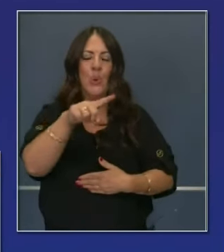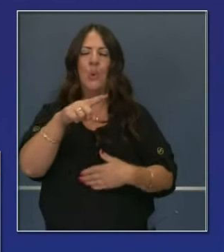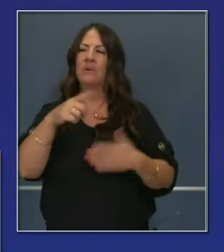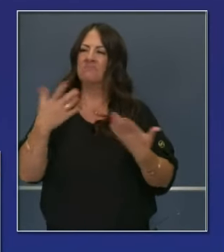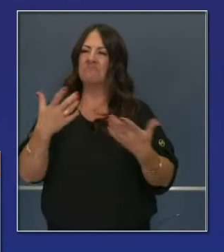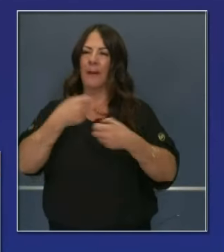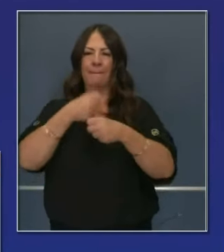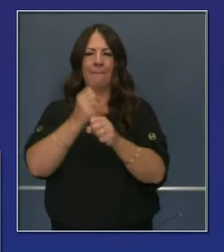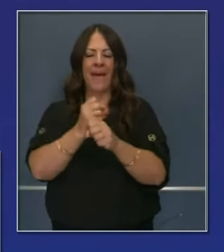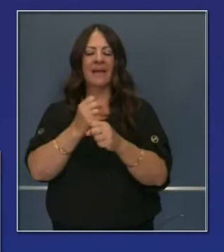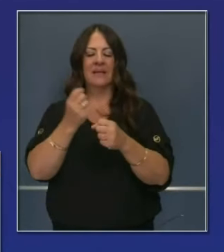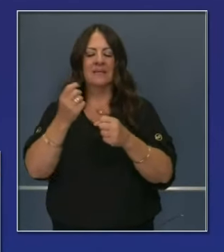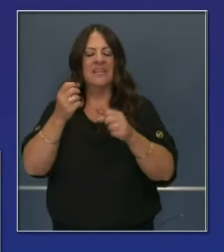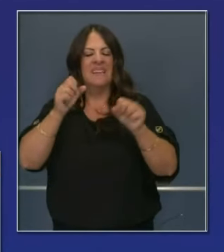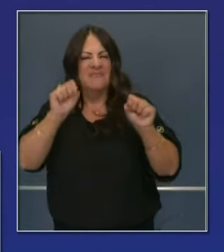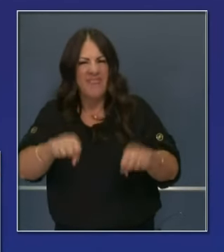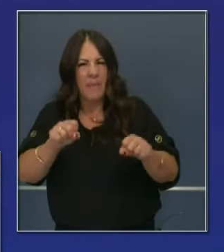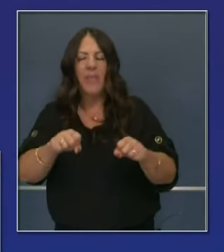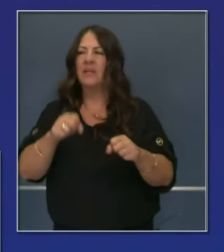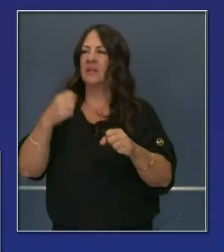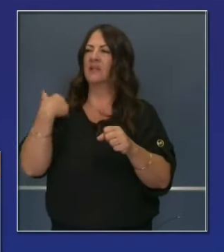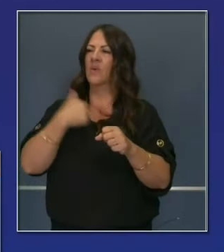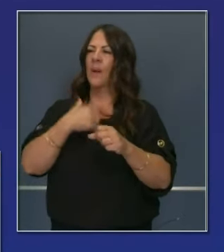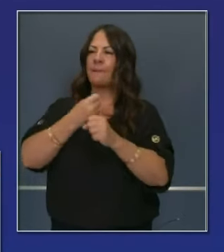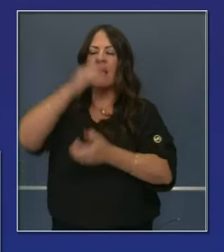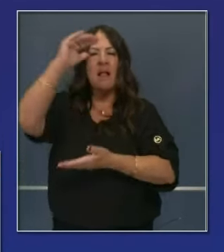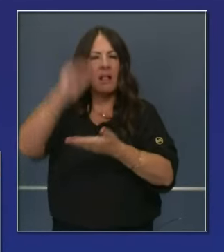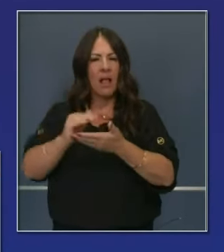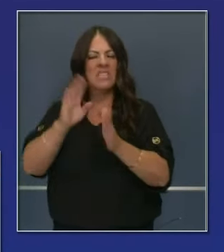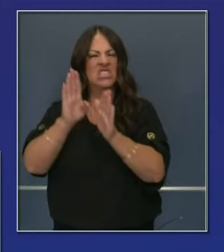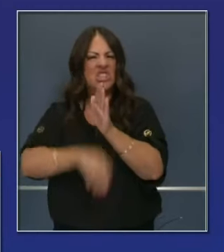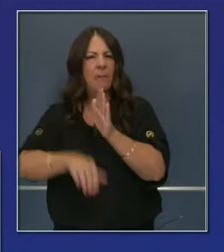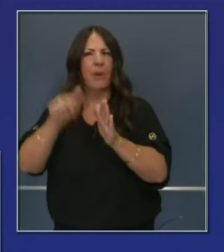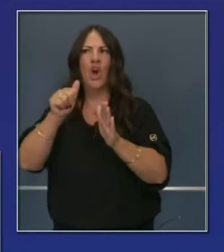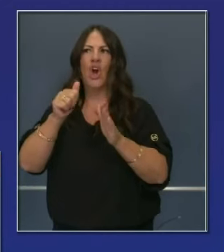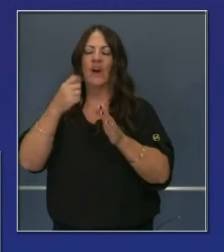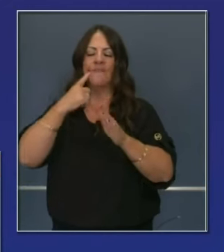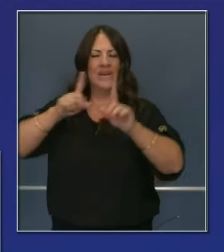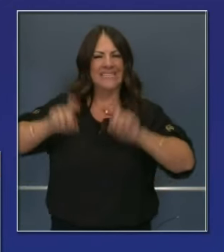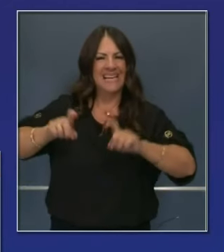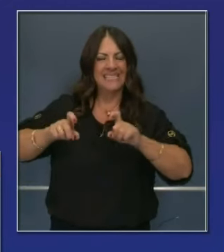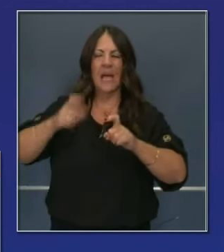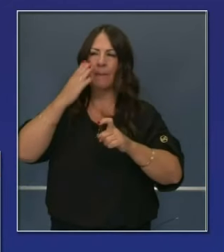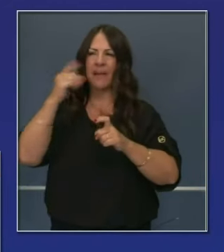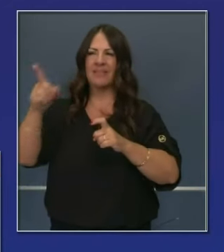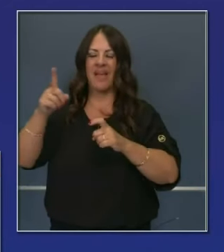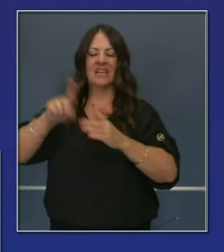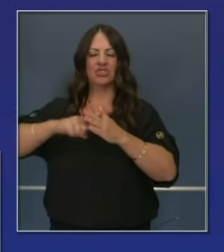points of availability at a lower cost, more testing, PCR tests